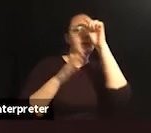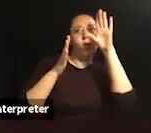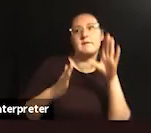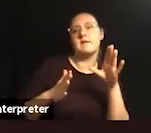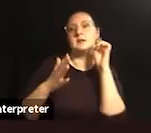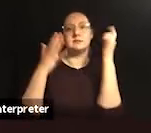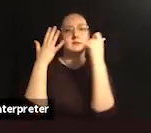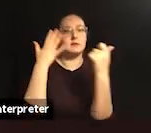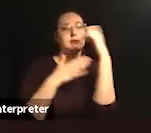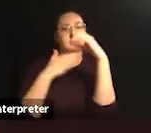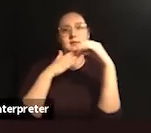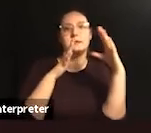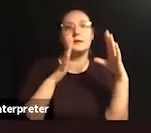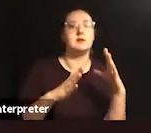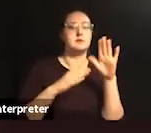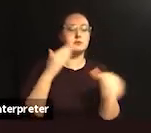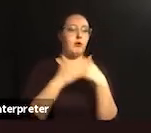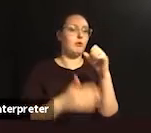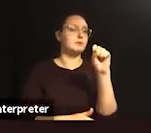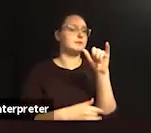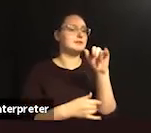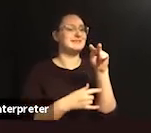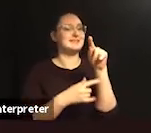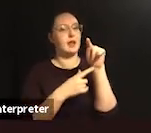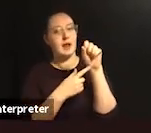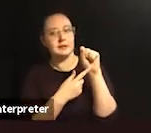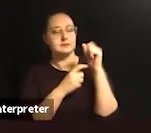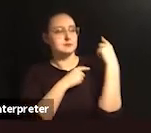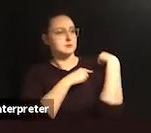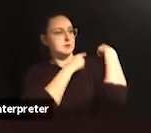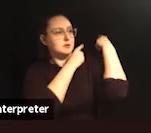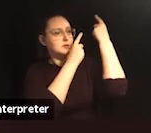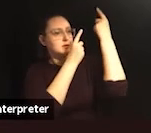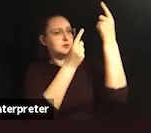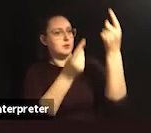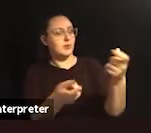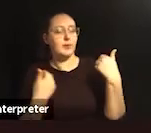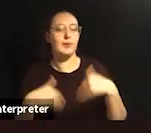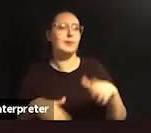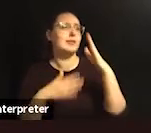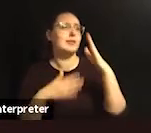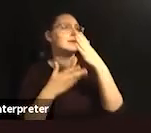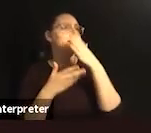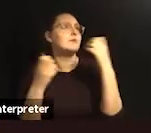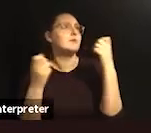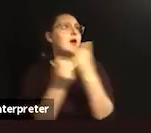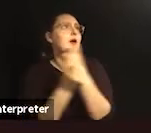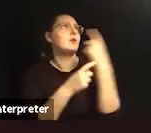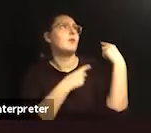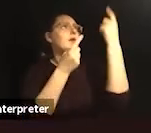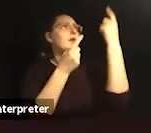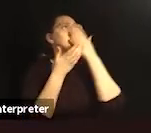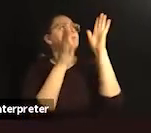who have found favor with you in ages past. We praise you in union with them and give you glory through your Son, Jesus Christ,